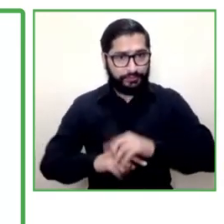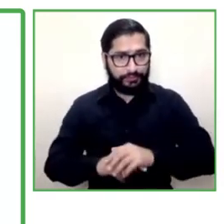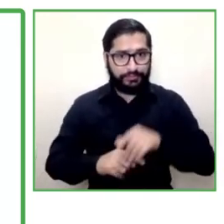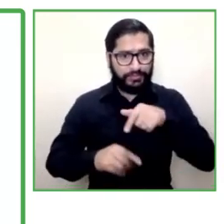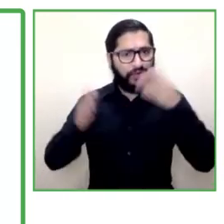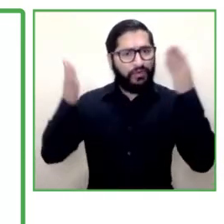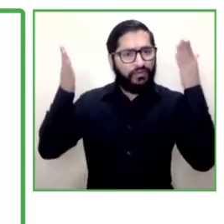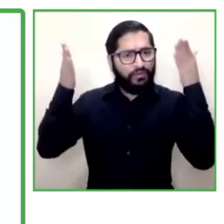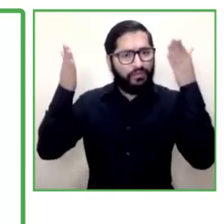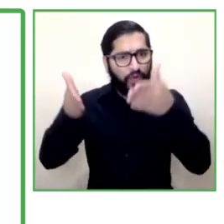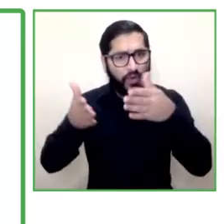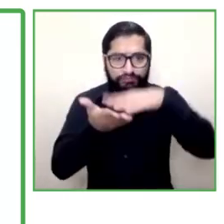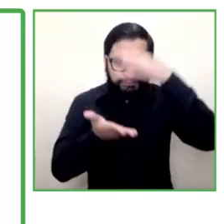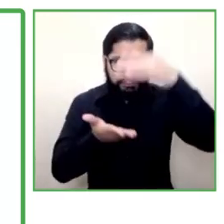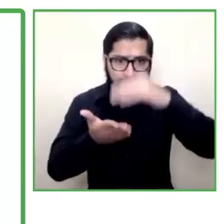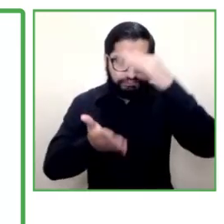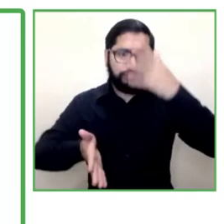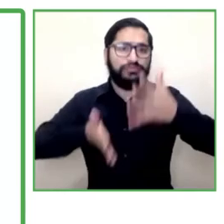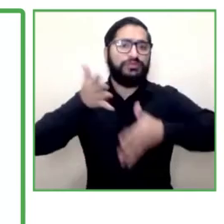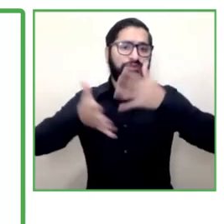Now it could be